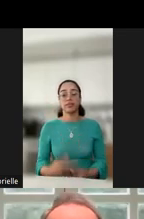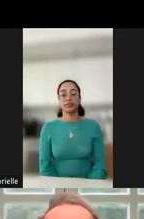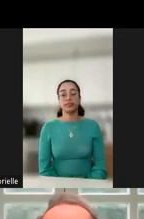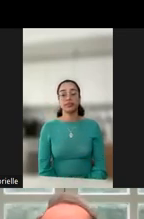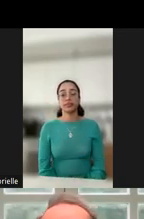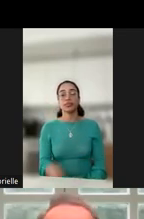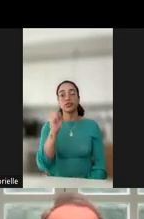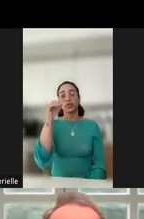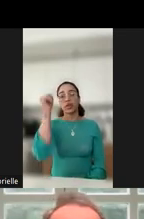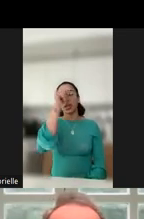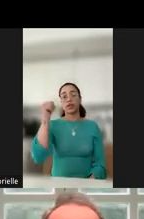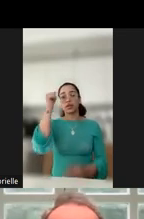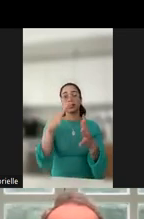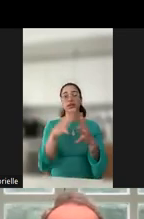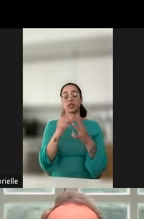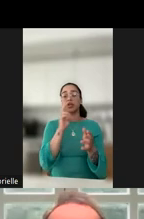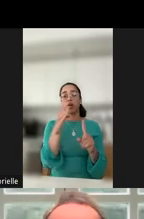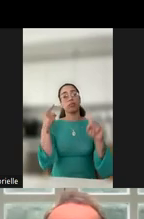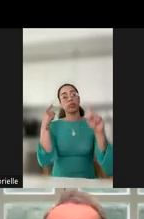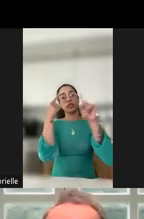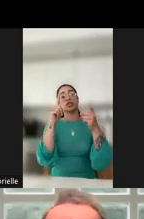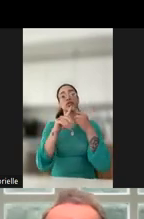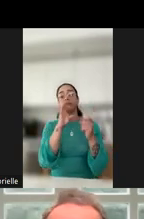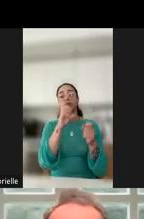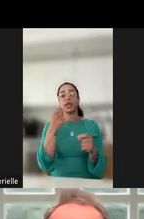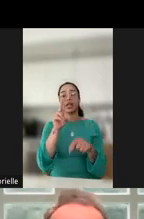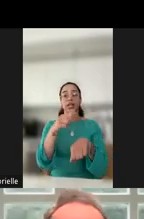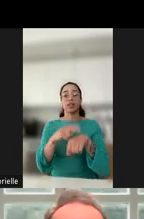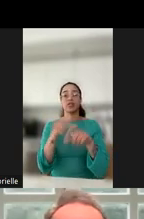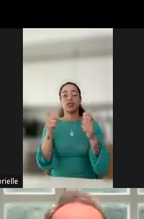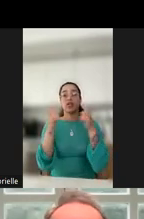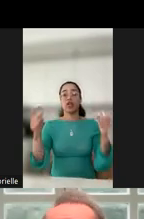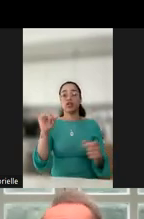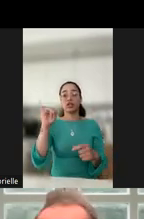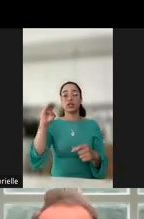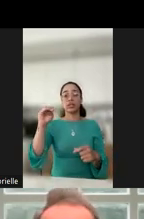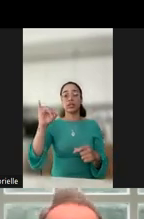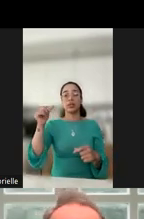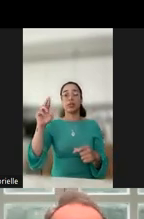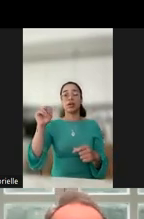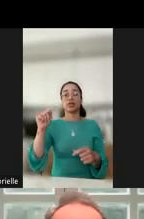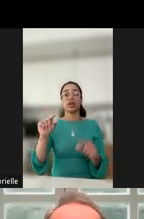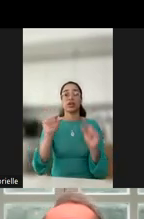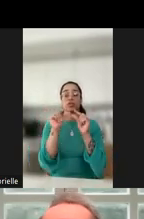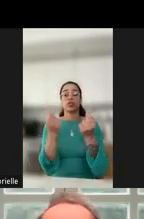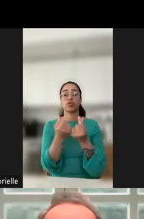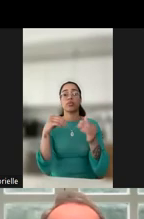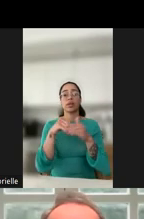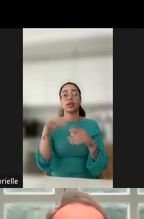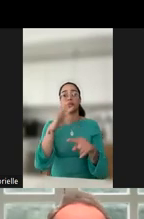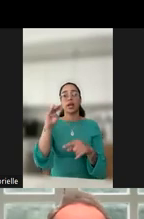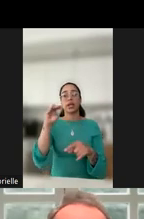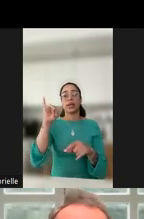So Asian Americans are projected to be the nation's largest immigrant group by the mid of the century. So single-race